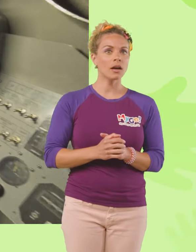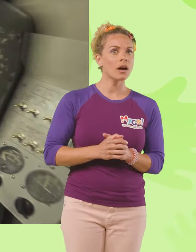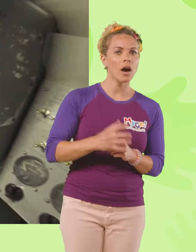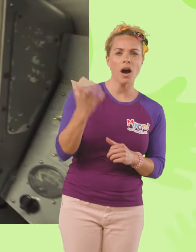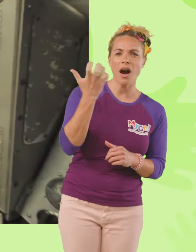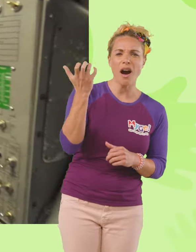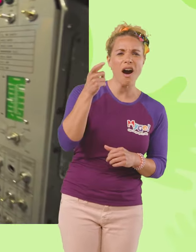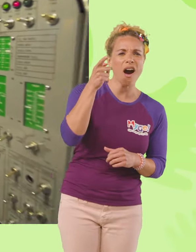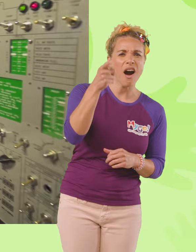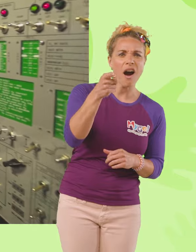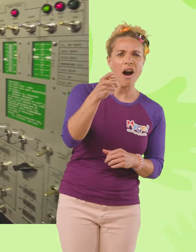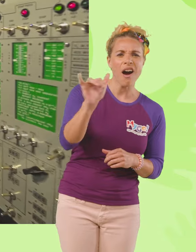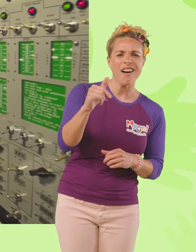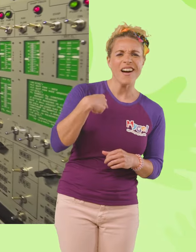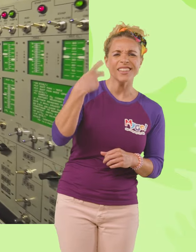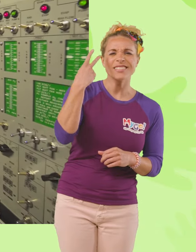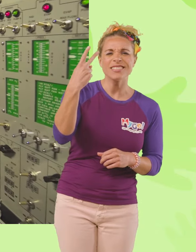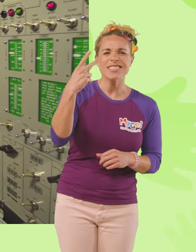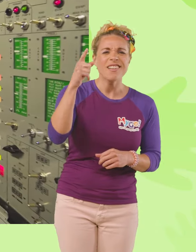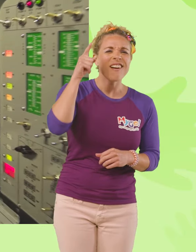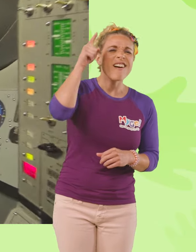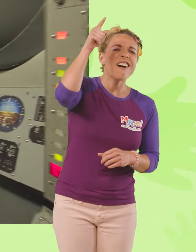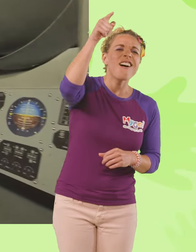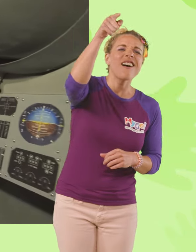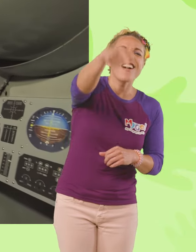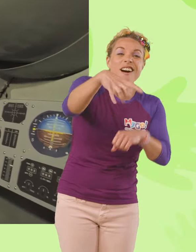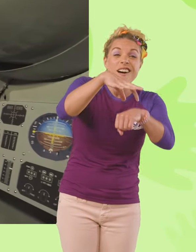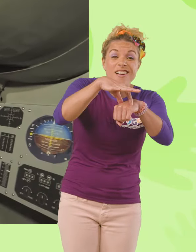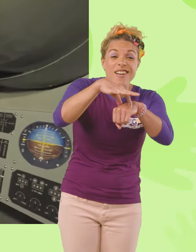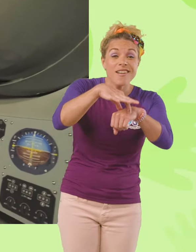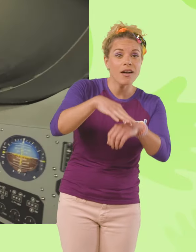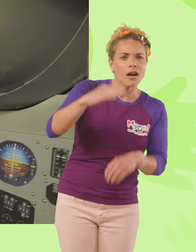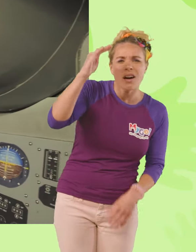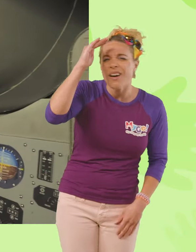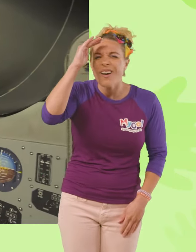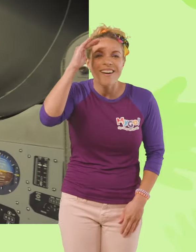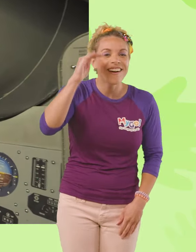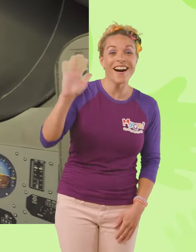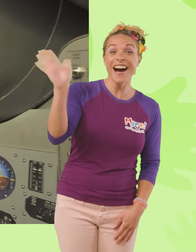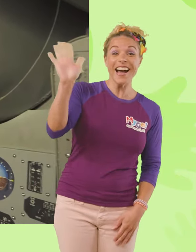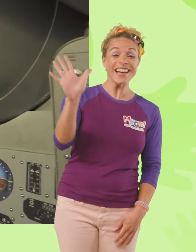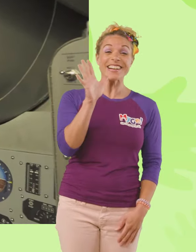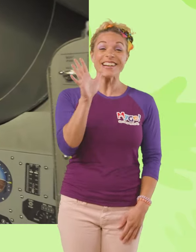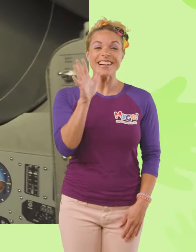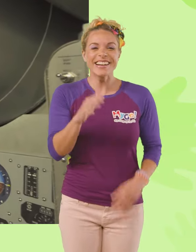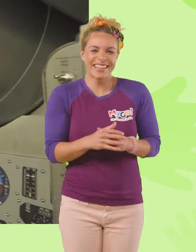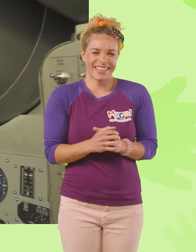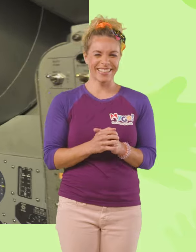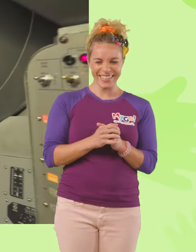Whoa, it's like I can see planet Earth all the way from out here. Whoa, hey Mom.